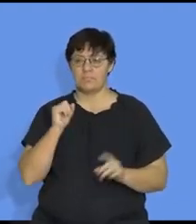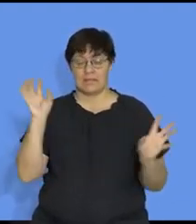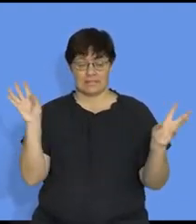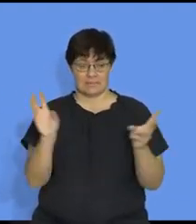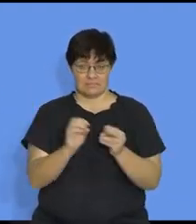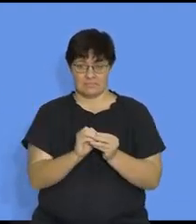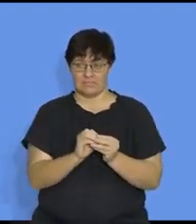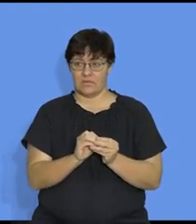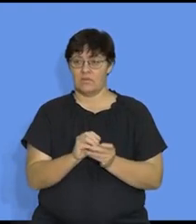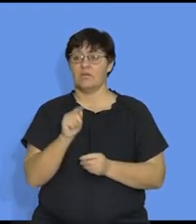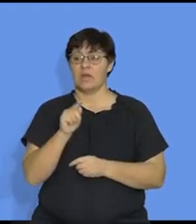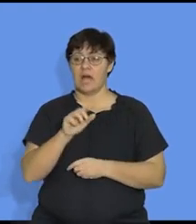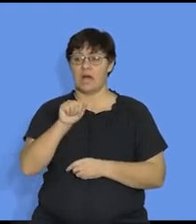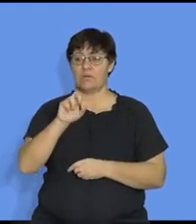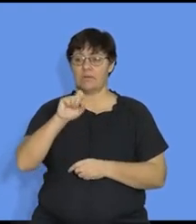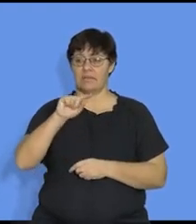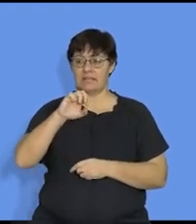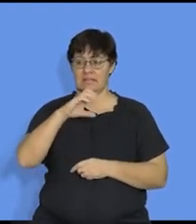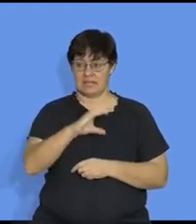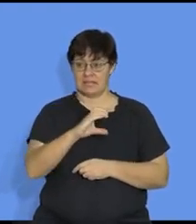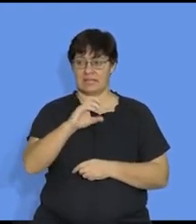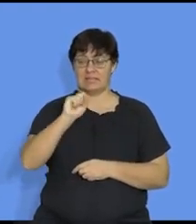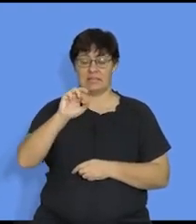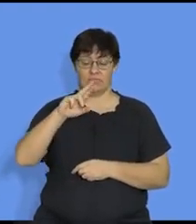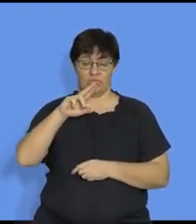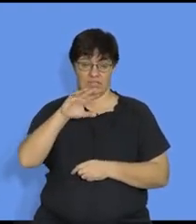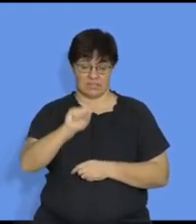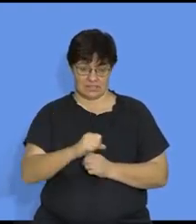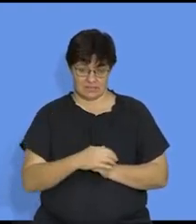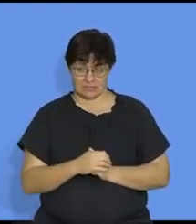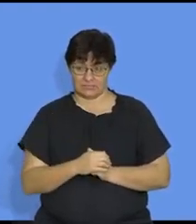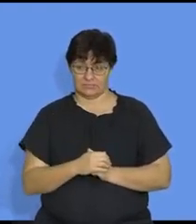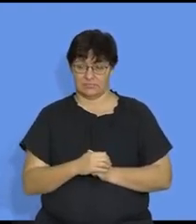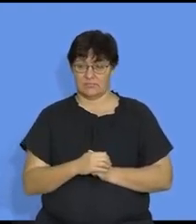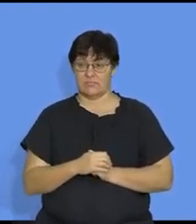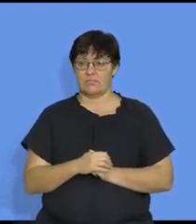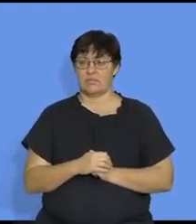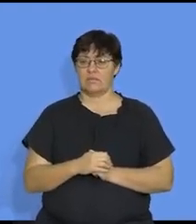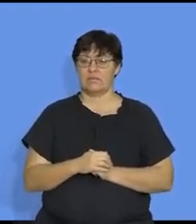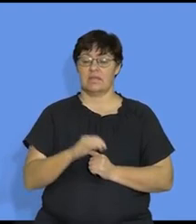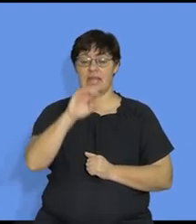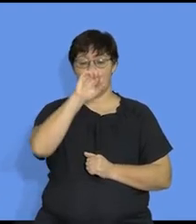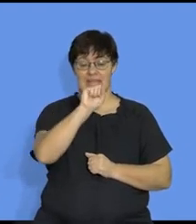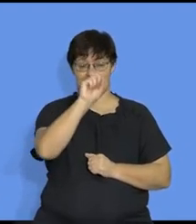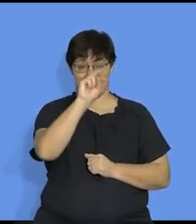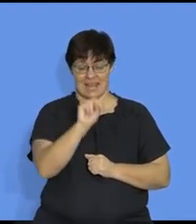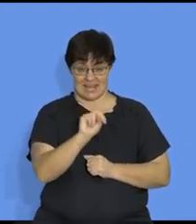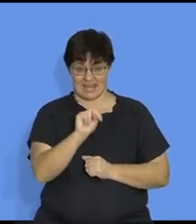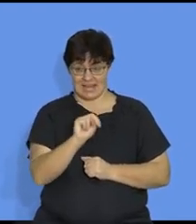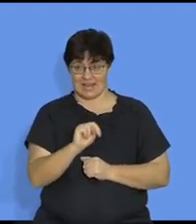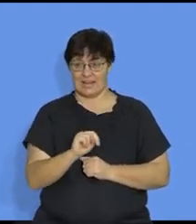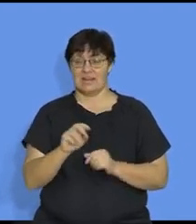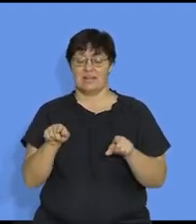sum of the arithmetic series. So, we know that arithmetic series